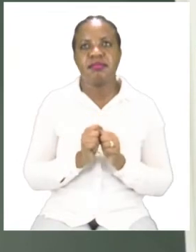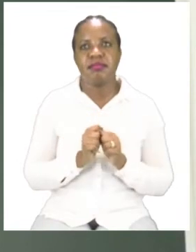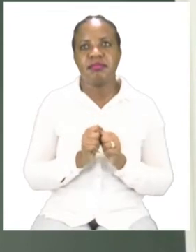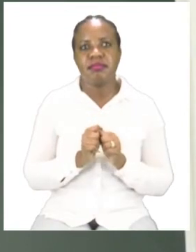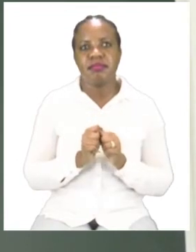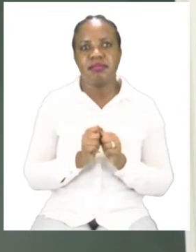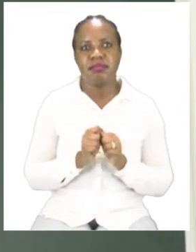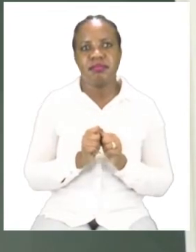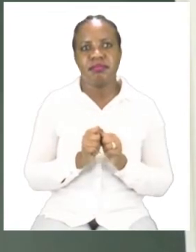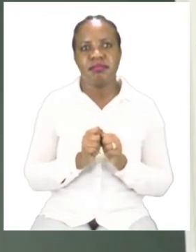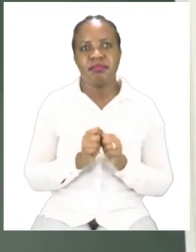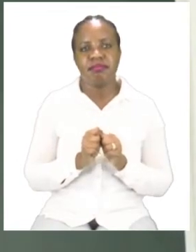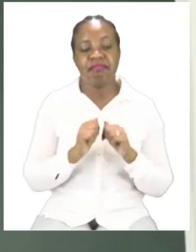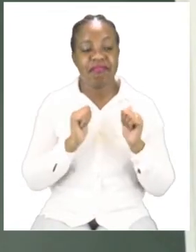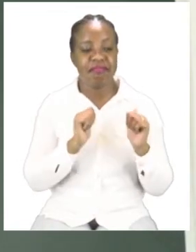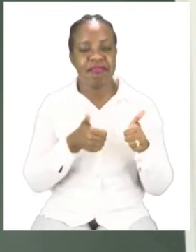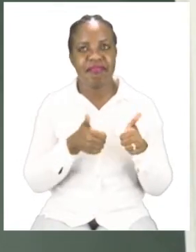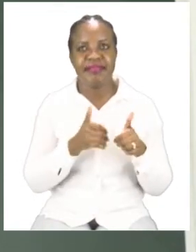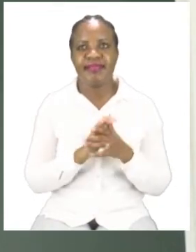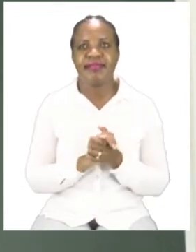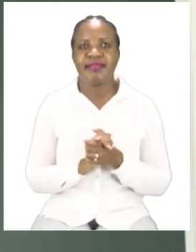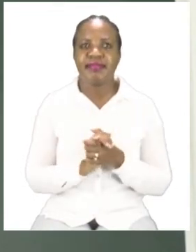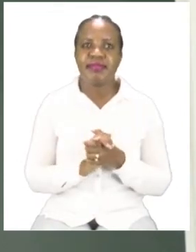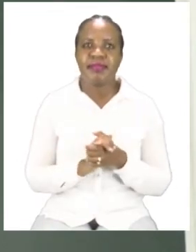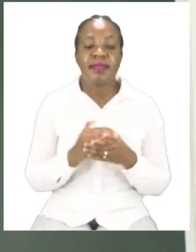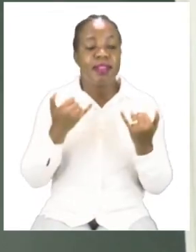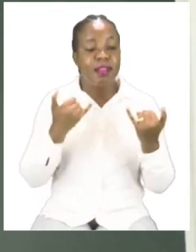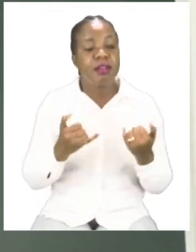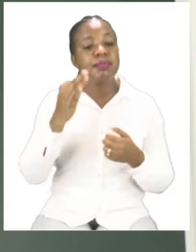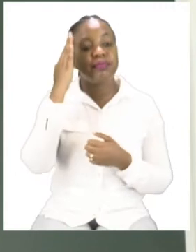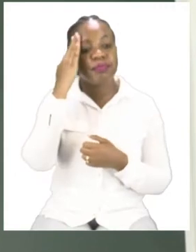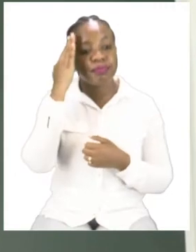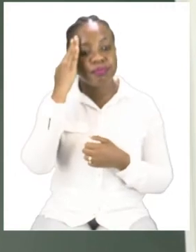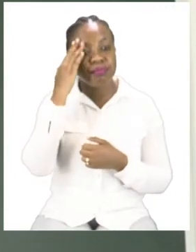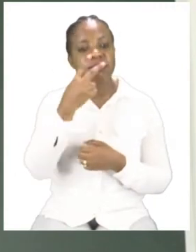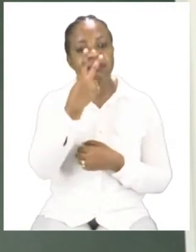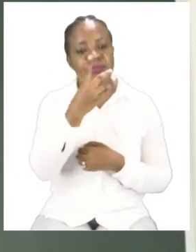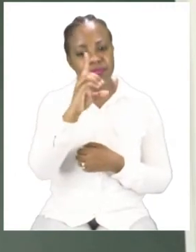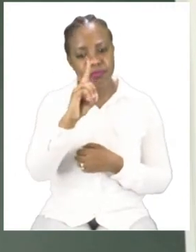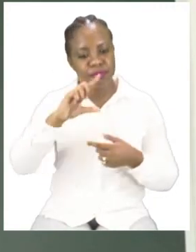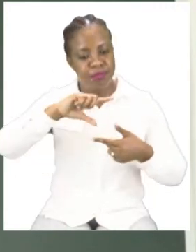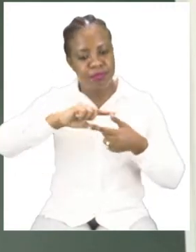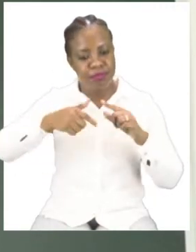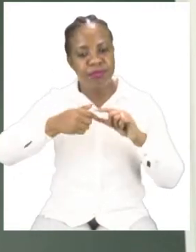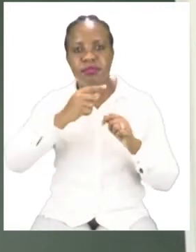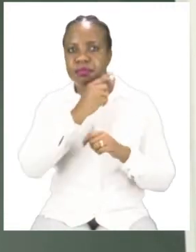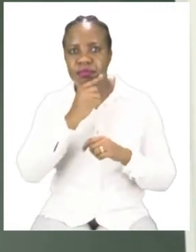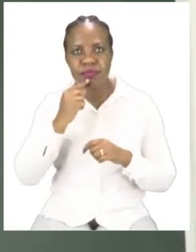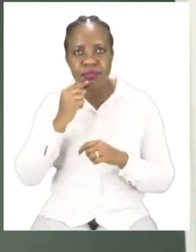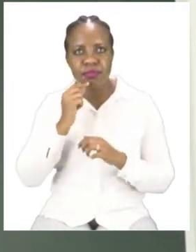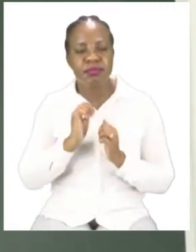Triangle. Good job. So now that we know the shapes, there is one more that I want to show you in